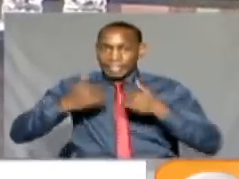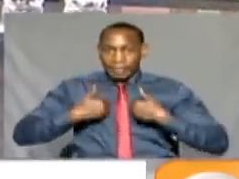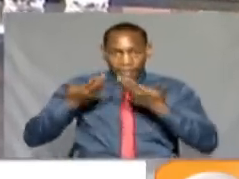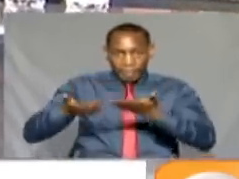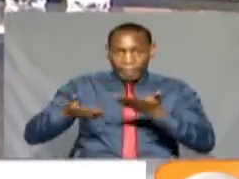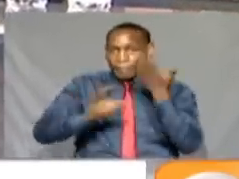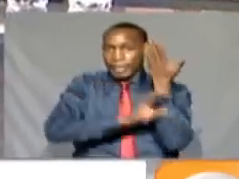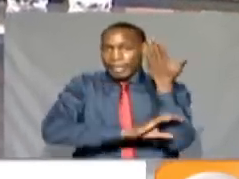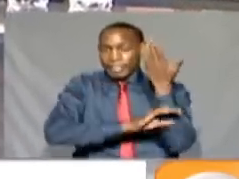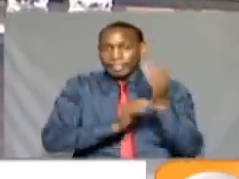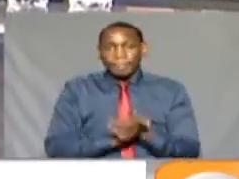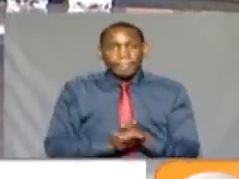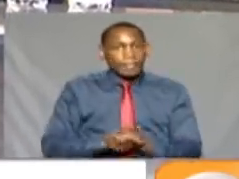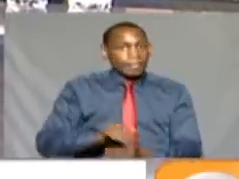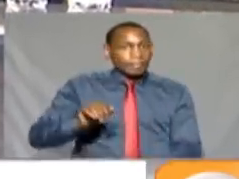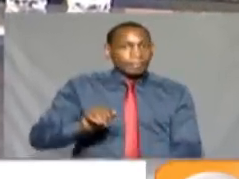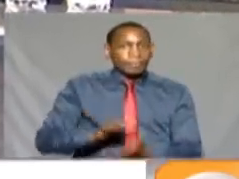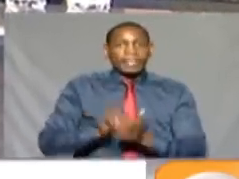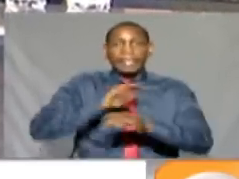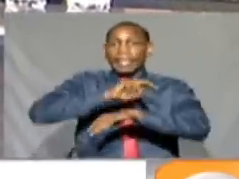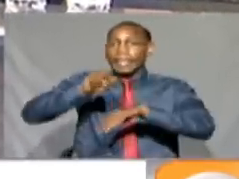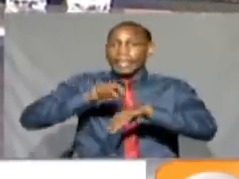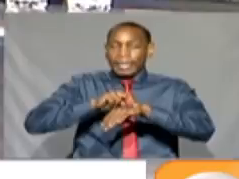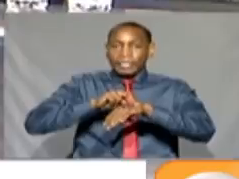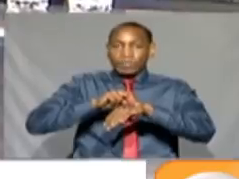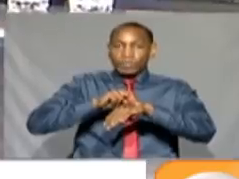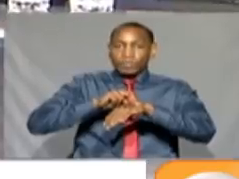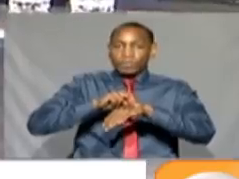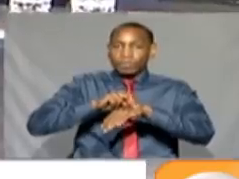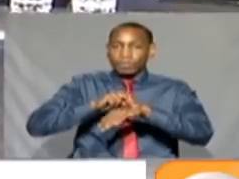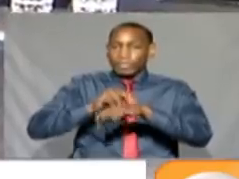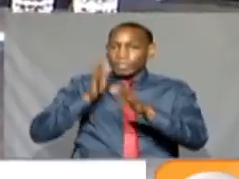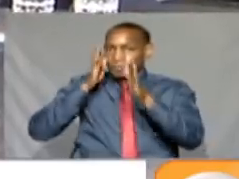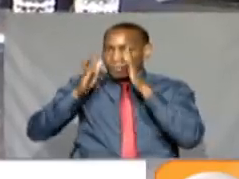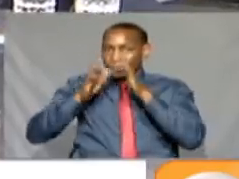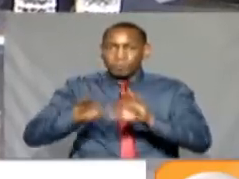country. Yeah? The nation of bubbling creatives,